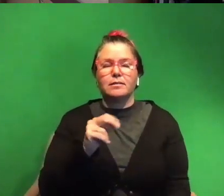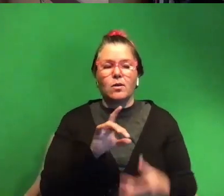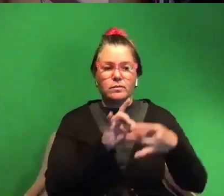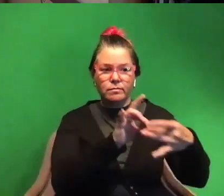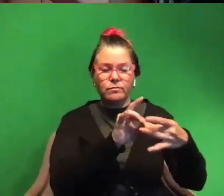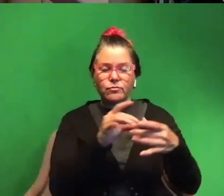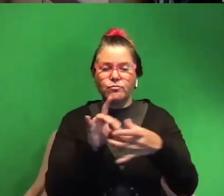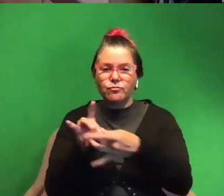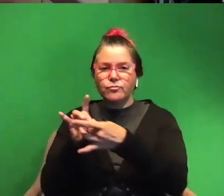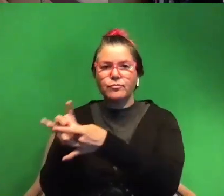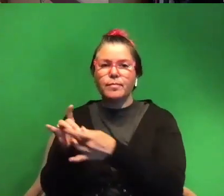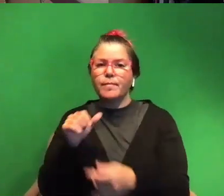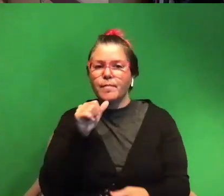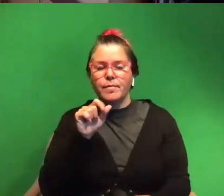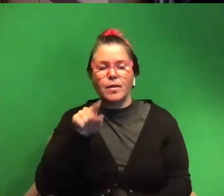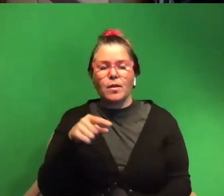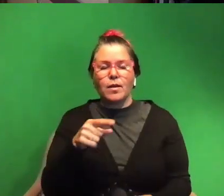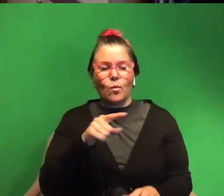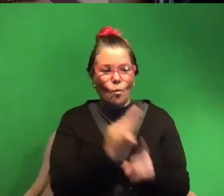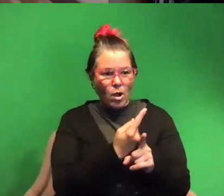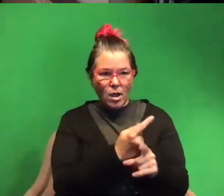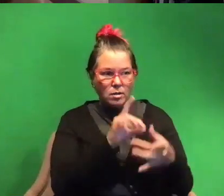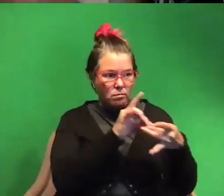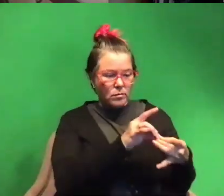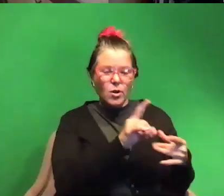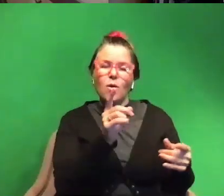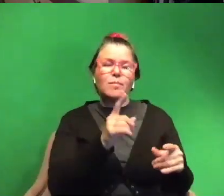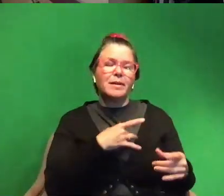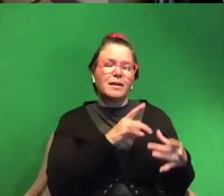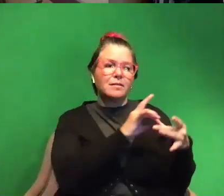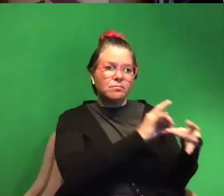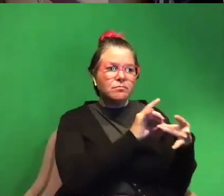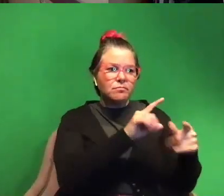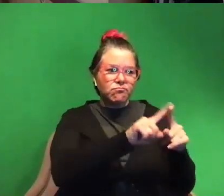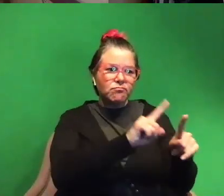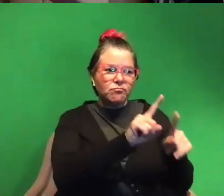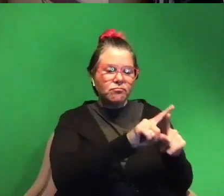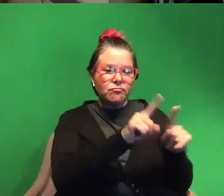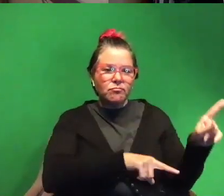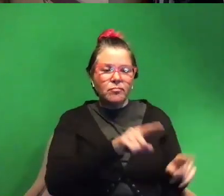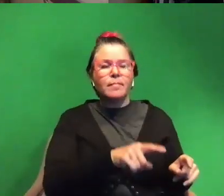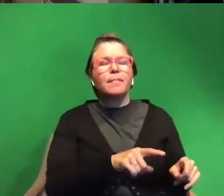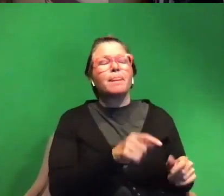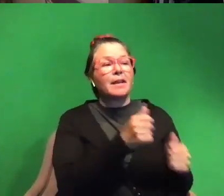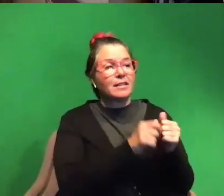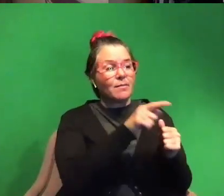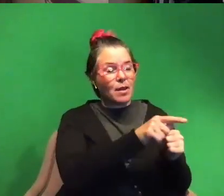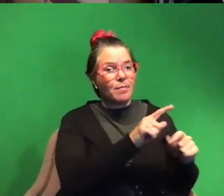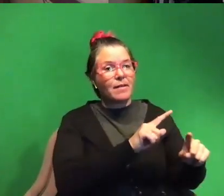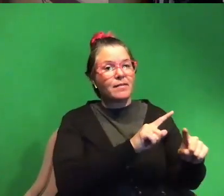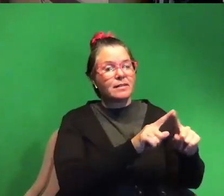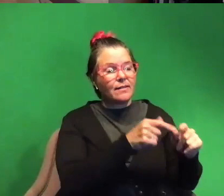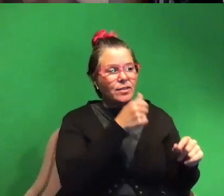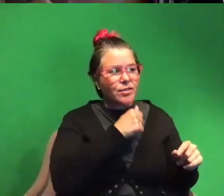not every coral has only one symbiont. A lot of times they have a variety of them at the same time. And each of those symbionts has a different tolerance